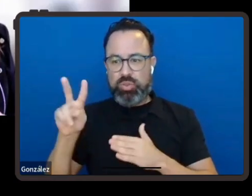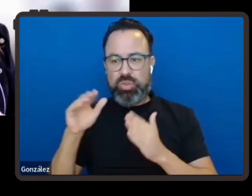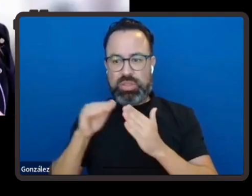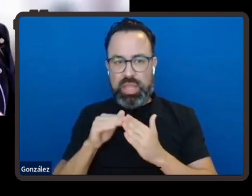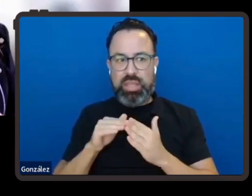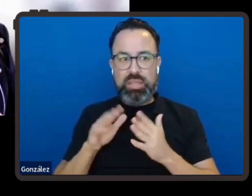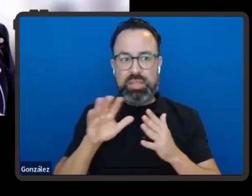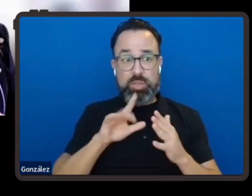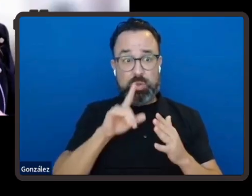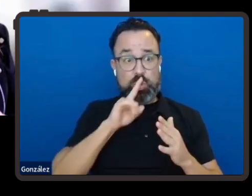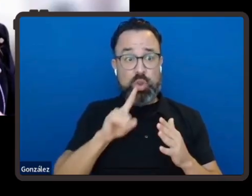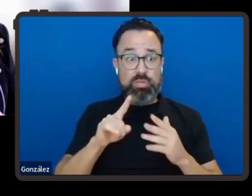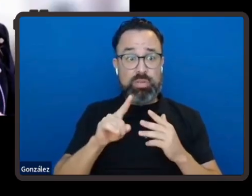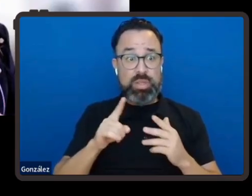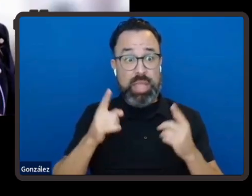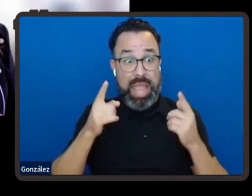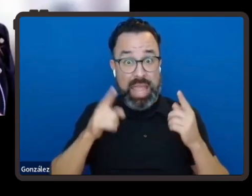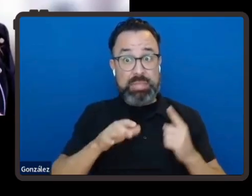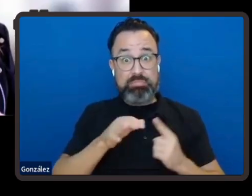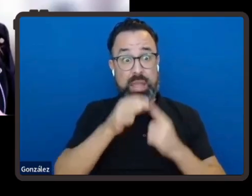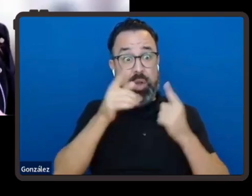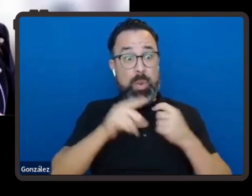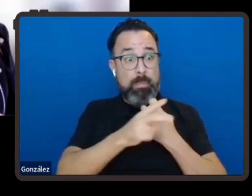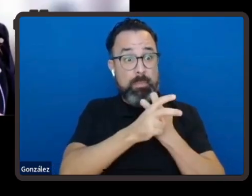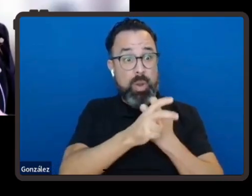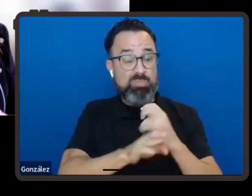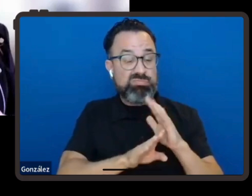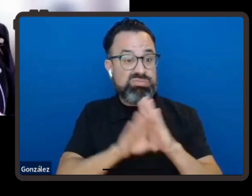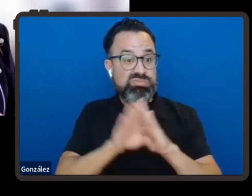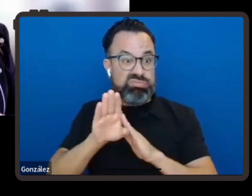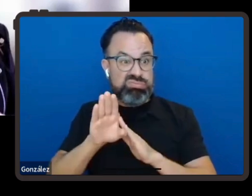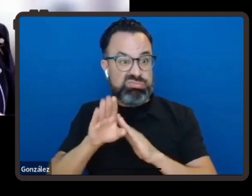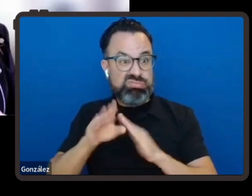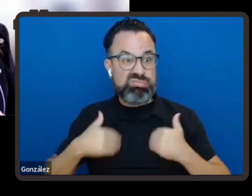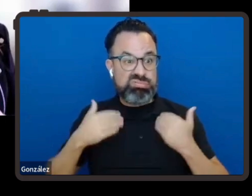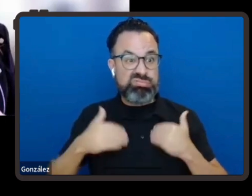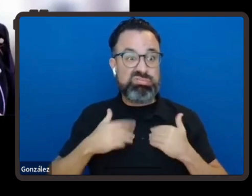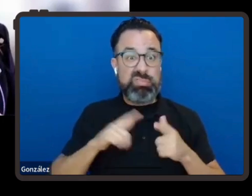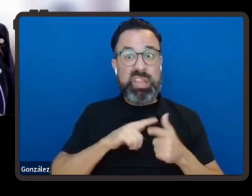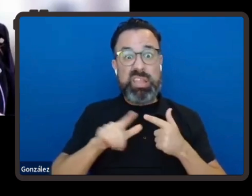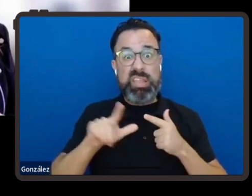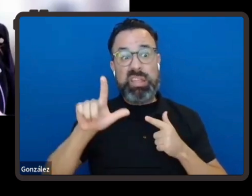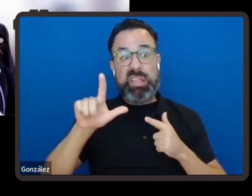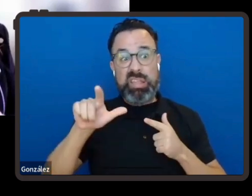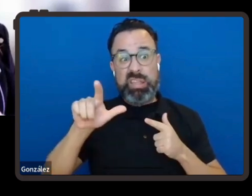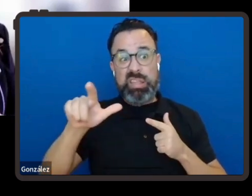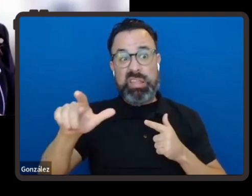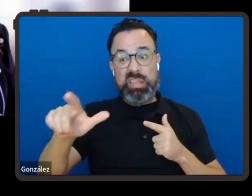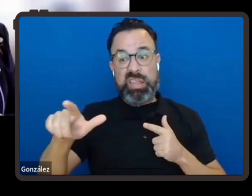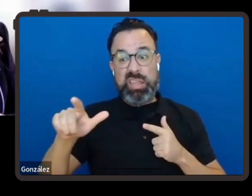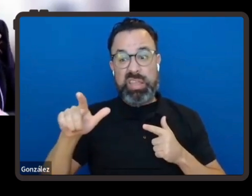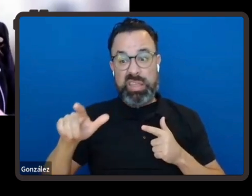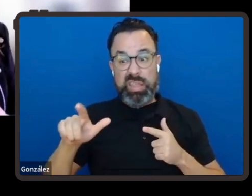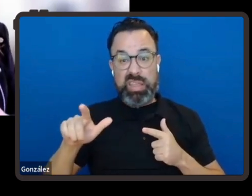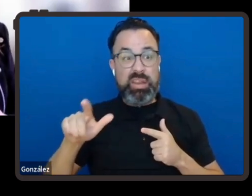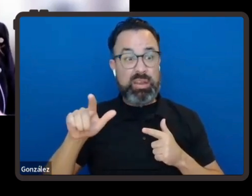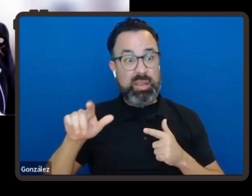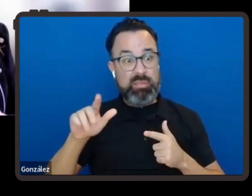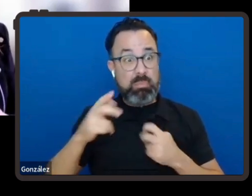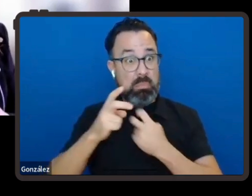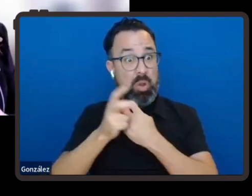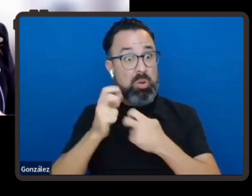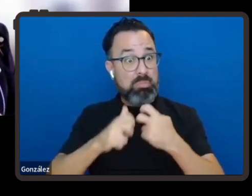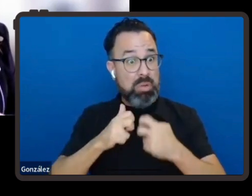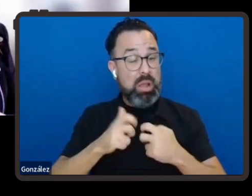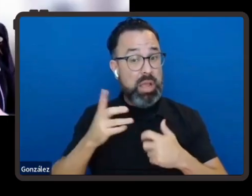certainly bones are developing, adolescence, and if you've got bone problems if you've got bone problems as well, I would say I'd